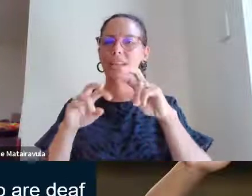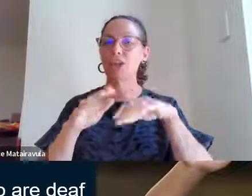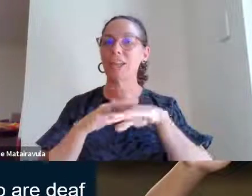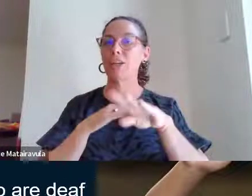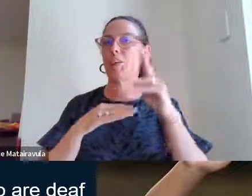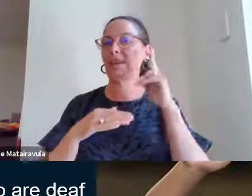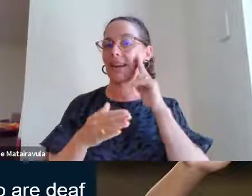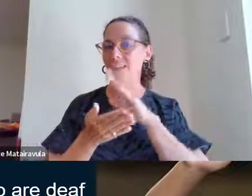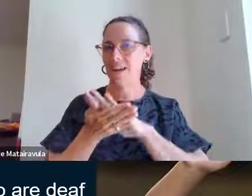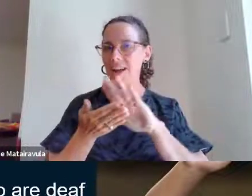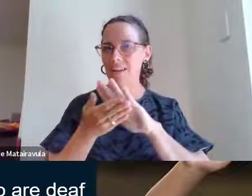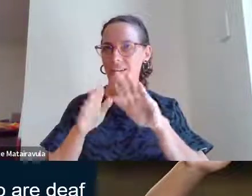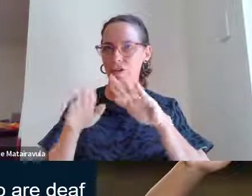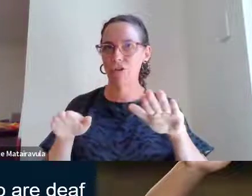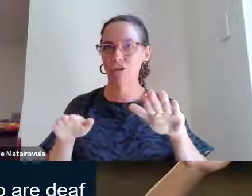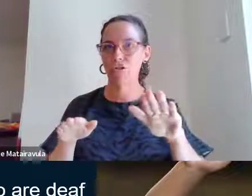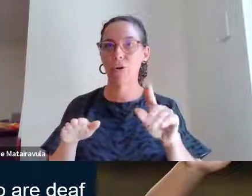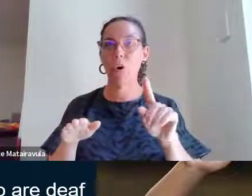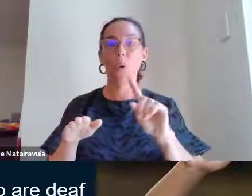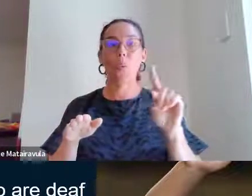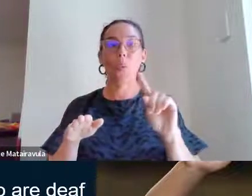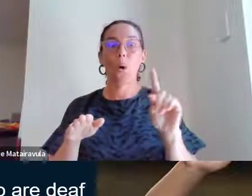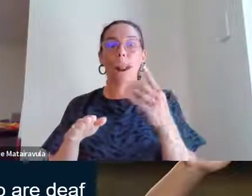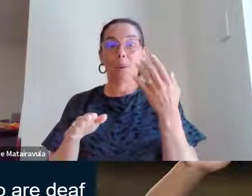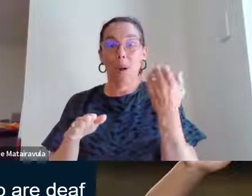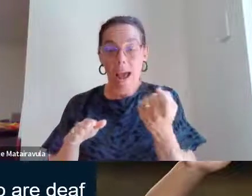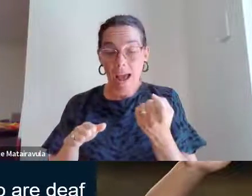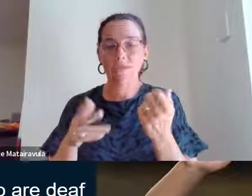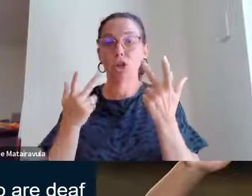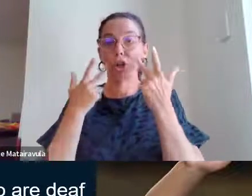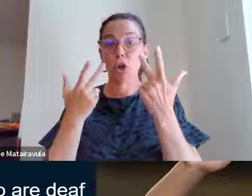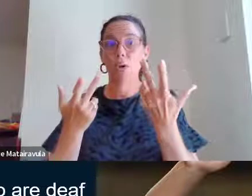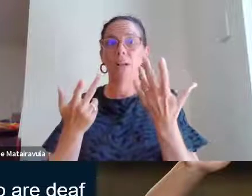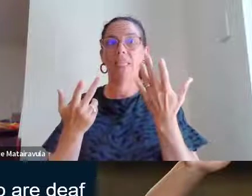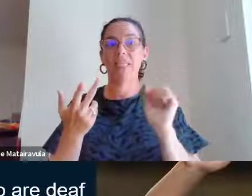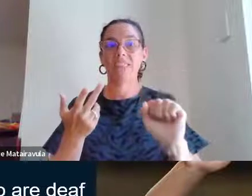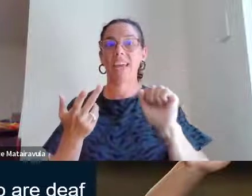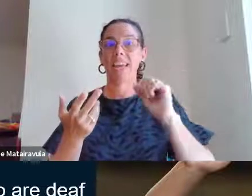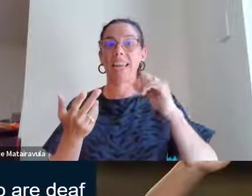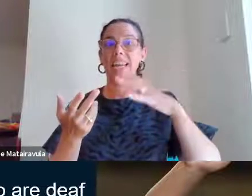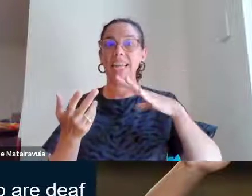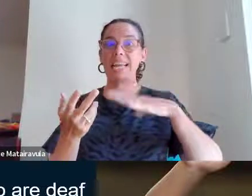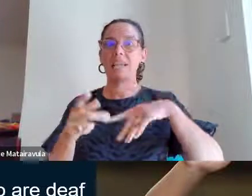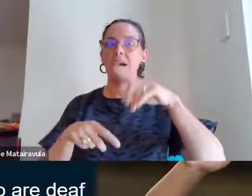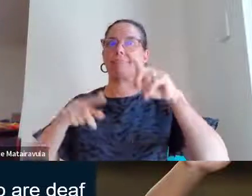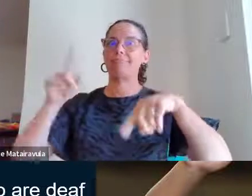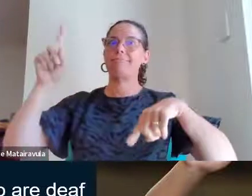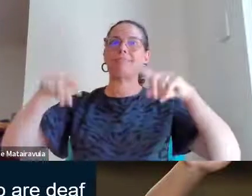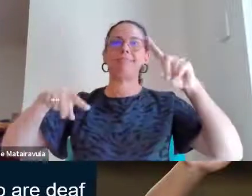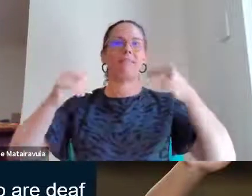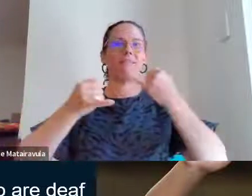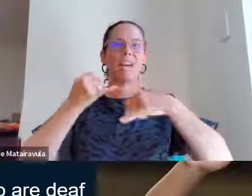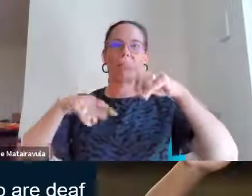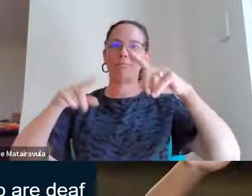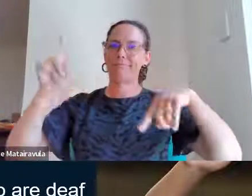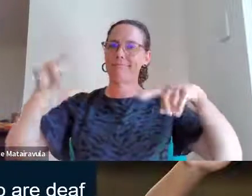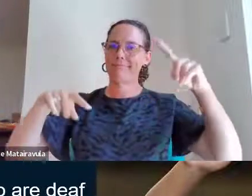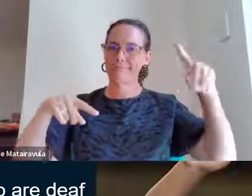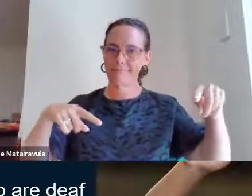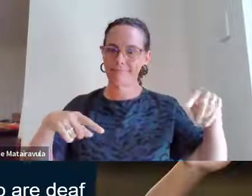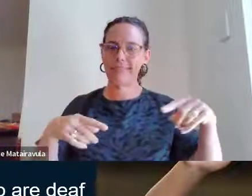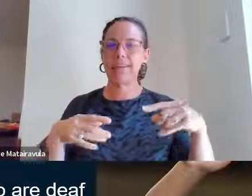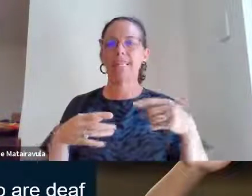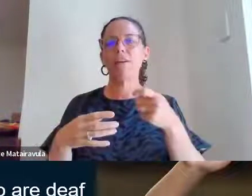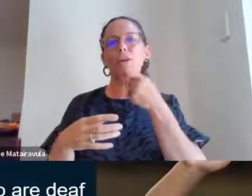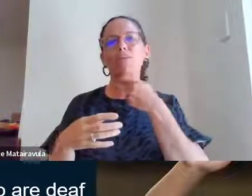very limited number of resources for deaf and hard of hearing children. So what we do have, it shows that their needs are